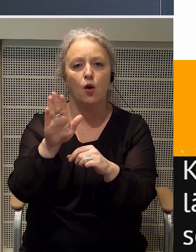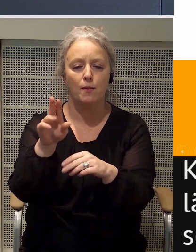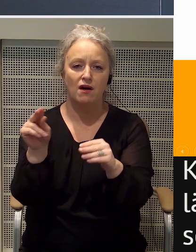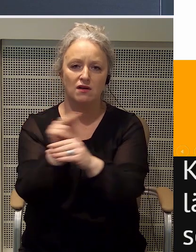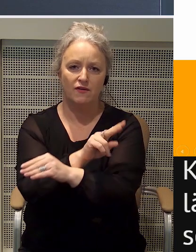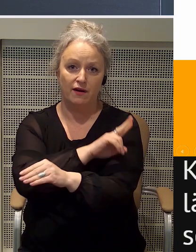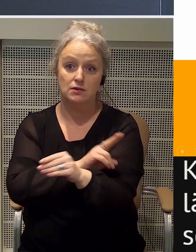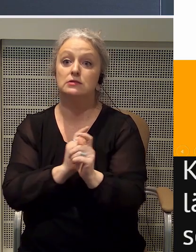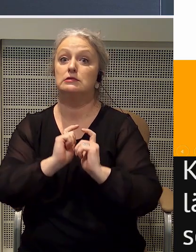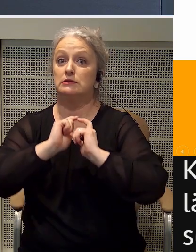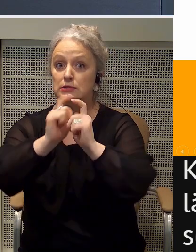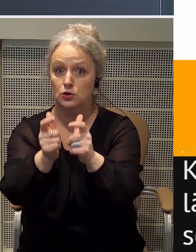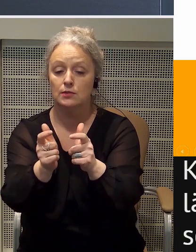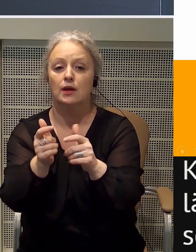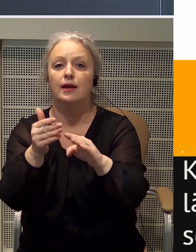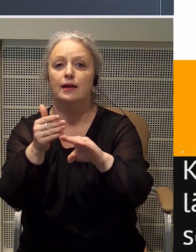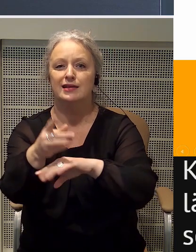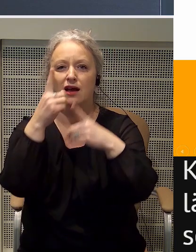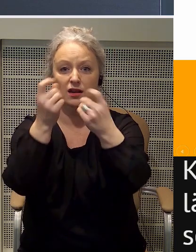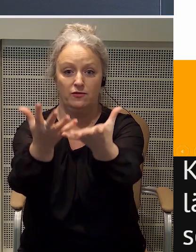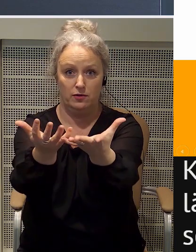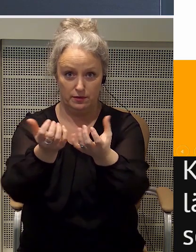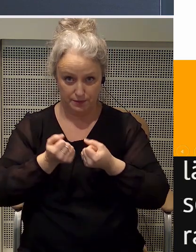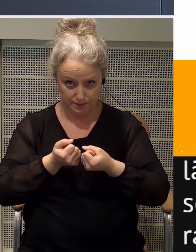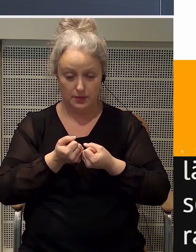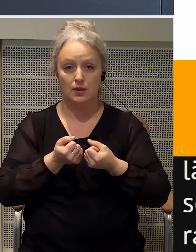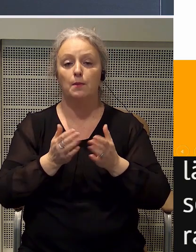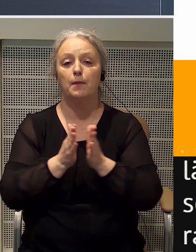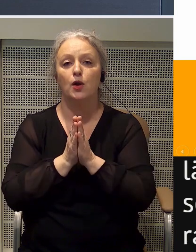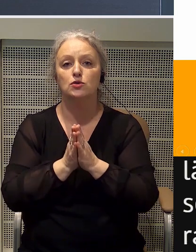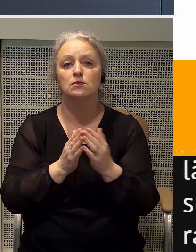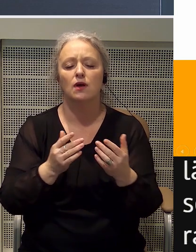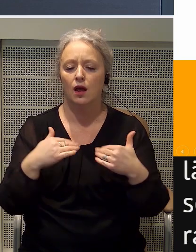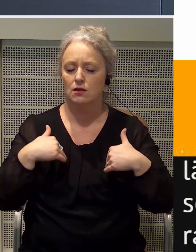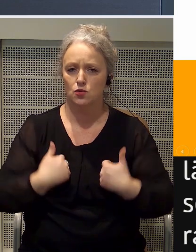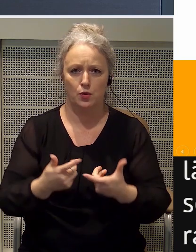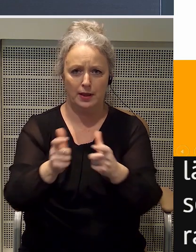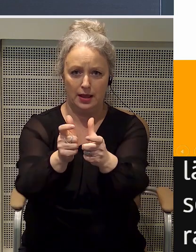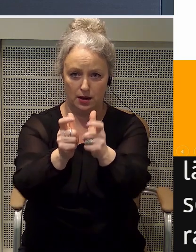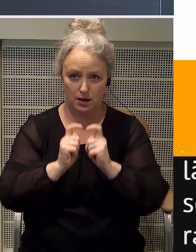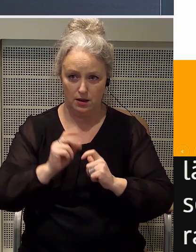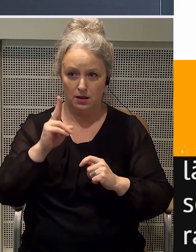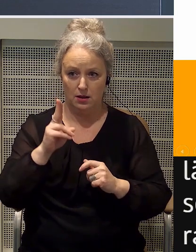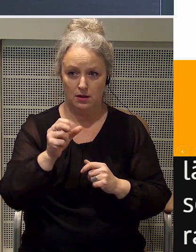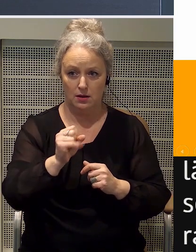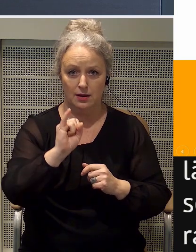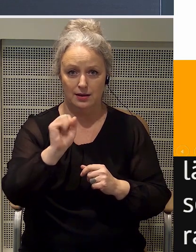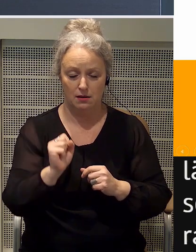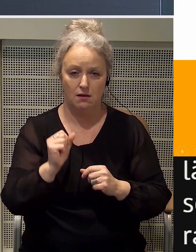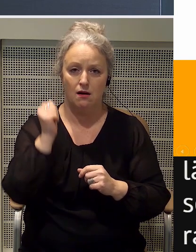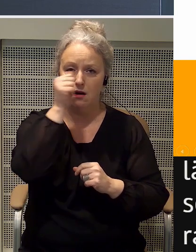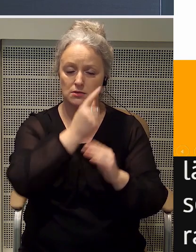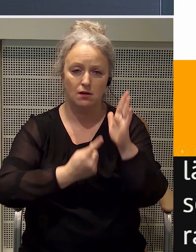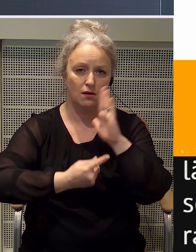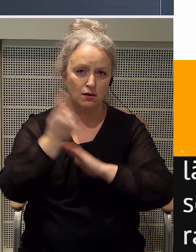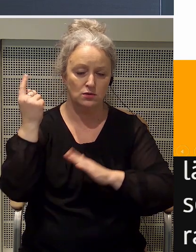in our mailbox, then we contacted Dr. Savisaar quickly, asking for help, asking for